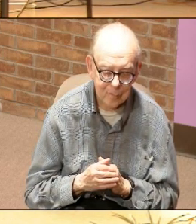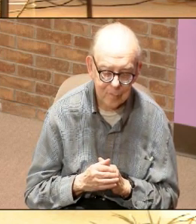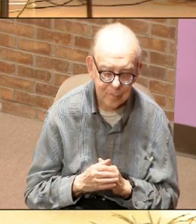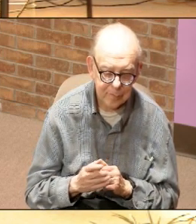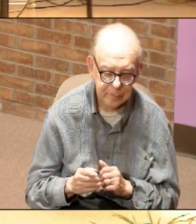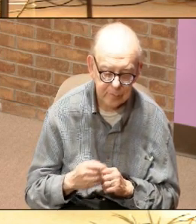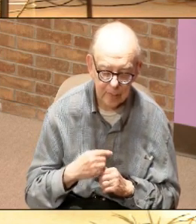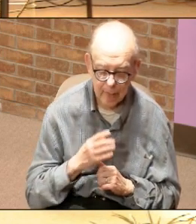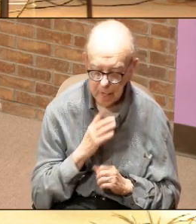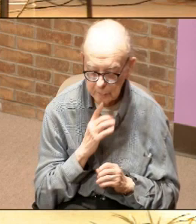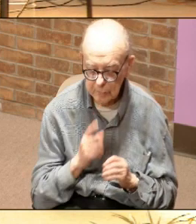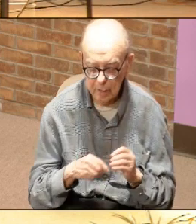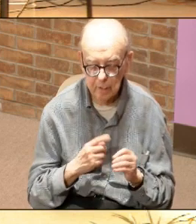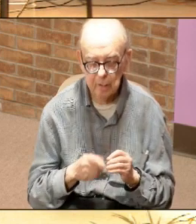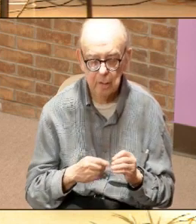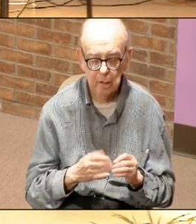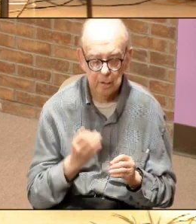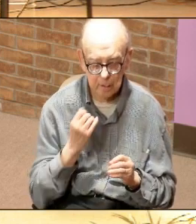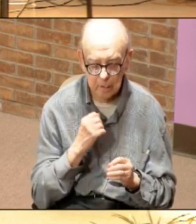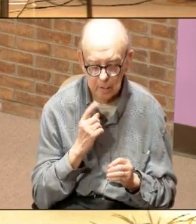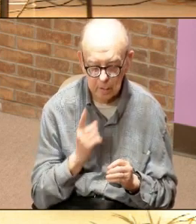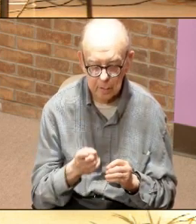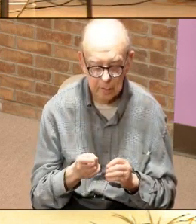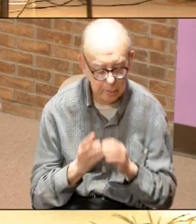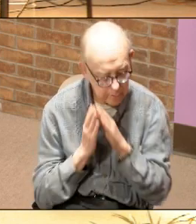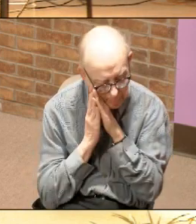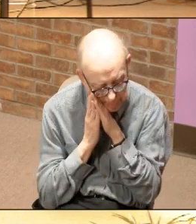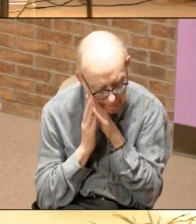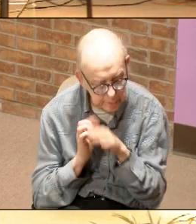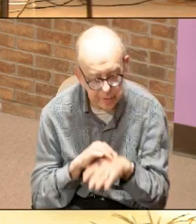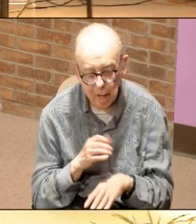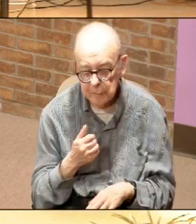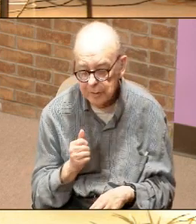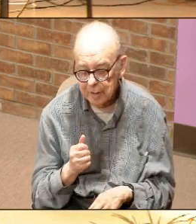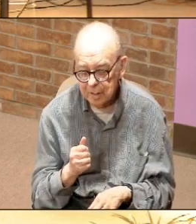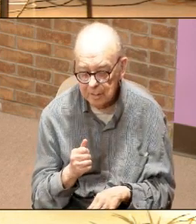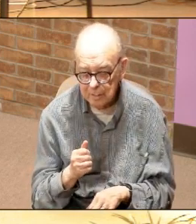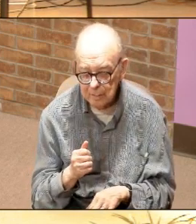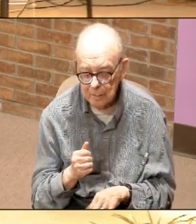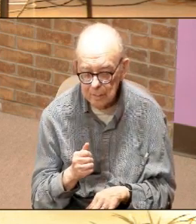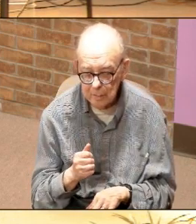I'm talking about if you go to bed at 10 o'clock at night,